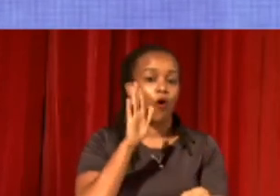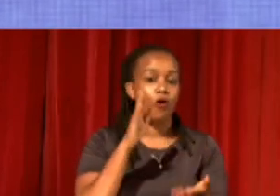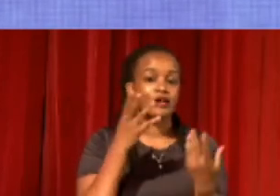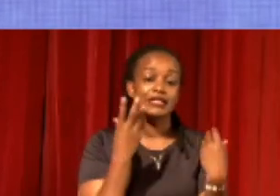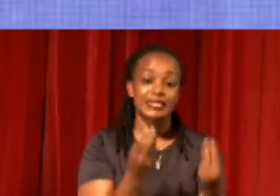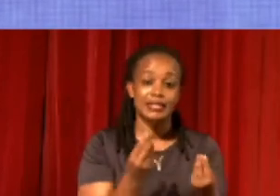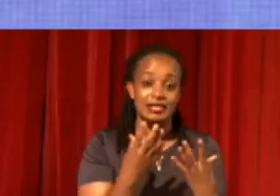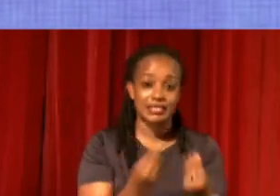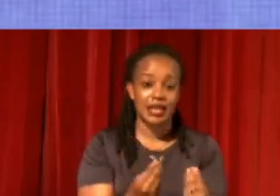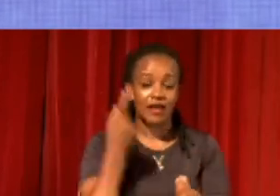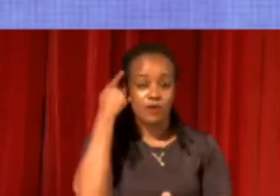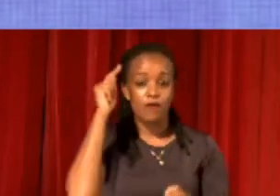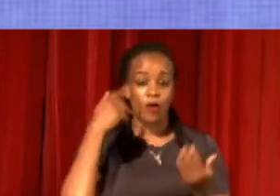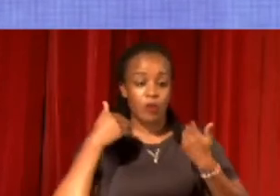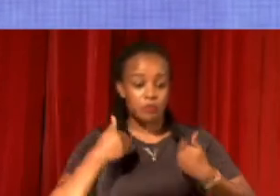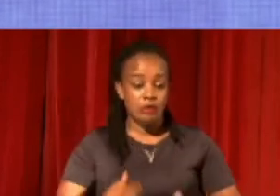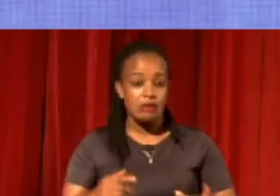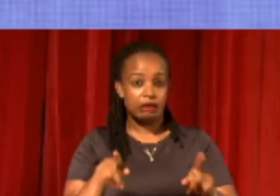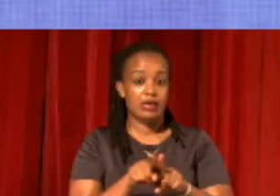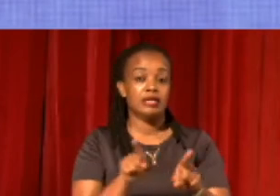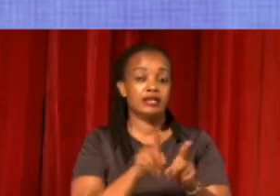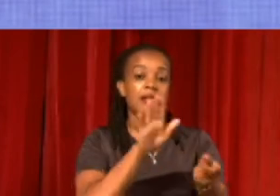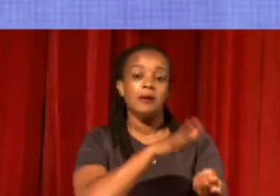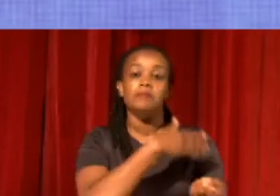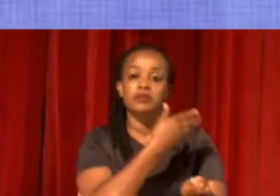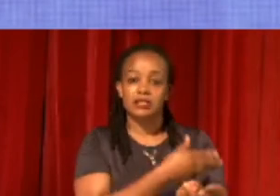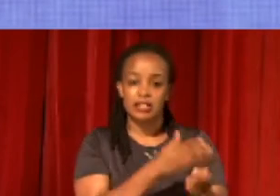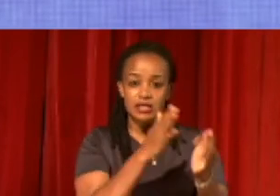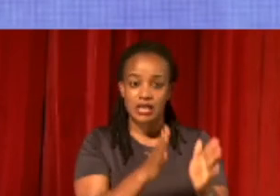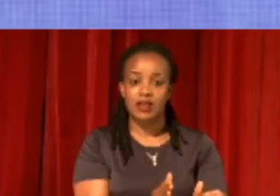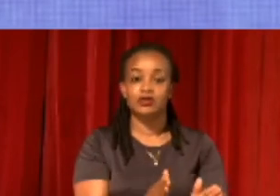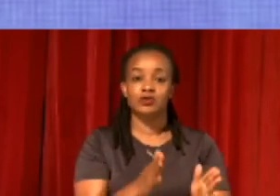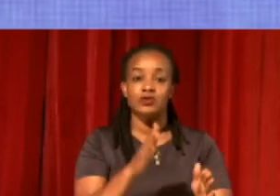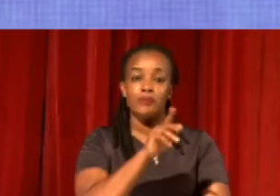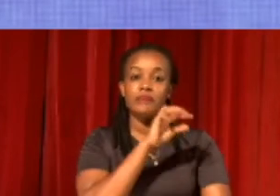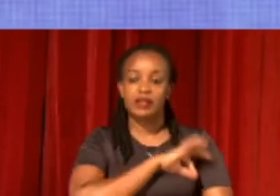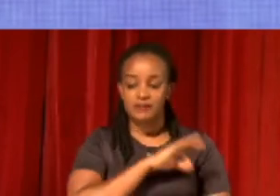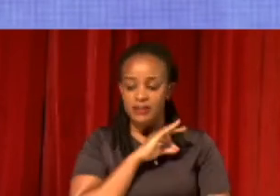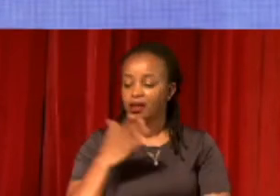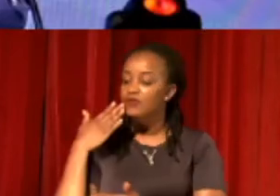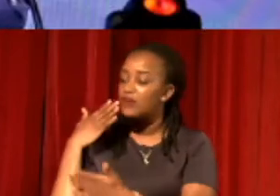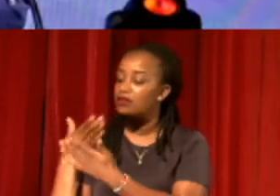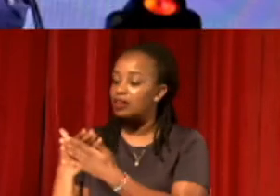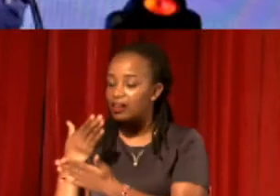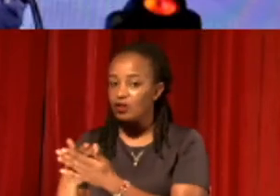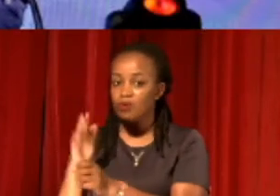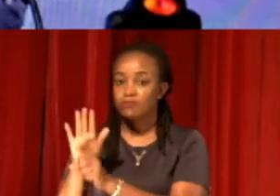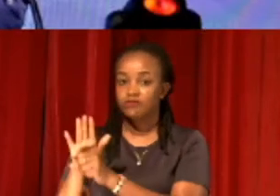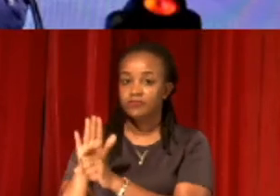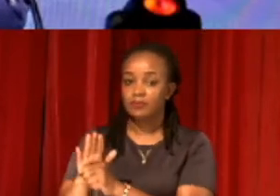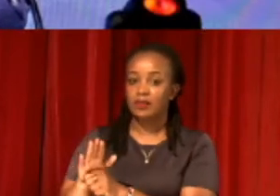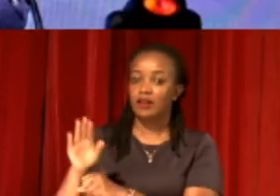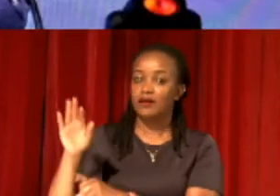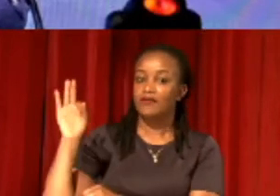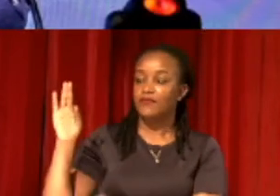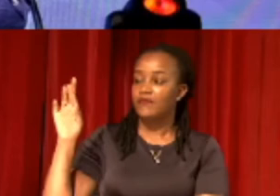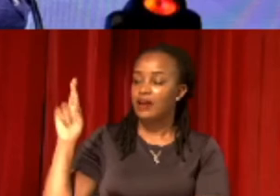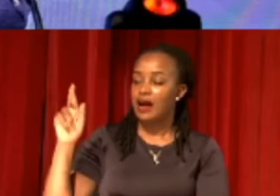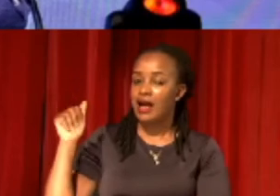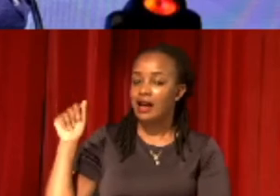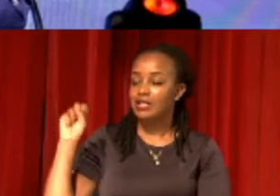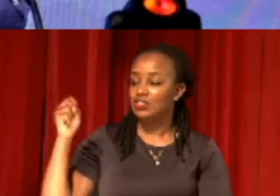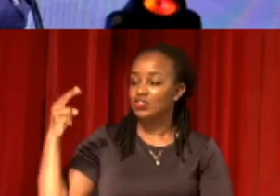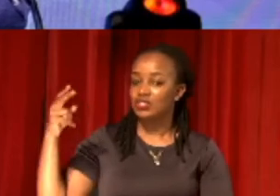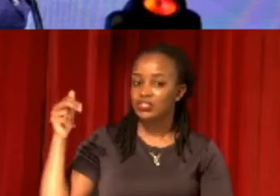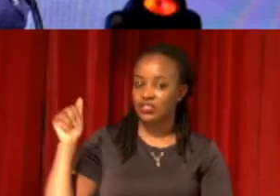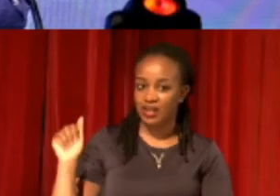easier for me as an artist to walk into their offices. Okay. Yeah. Thank you very much, Francis Amisi, a.k.a. Frasha, a.k.a. King